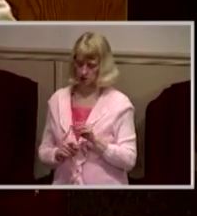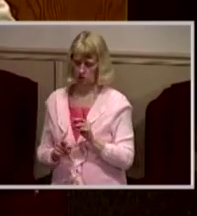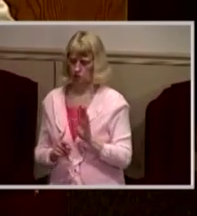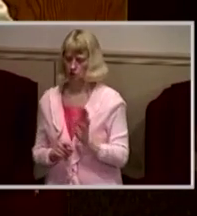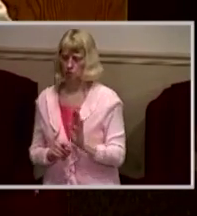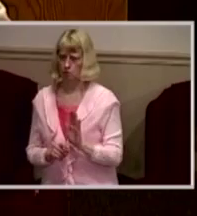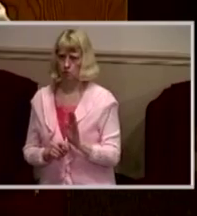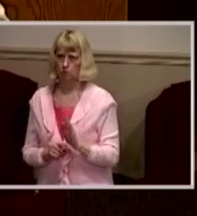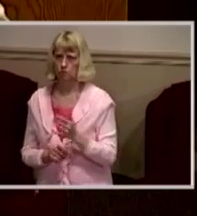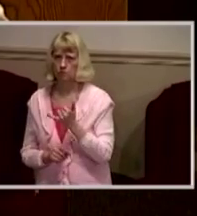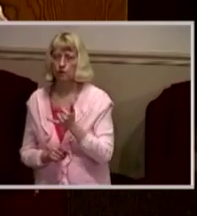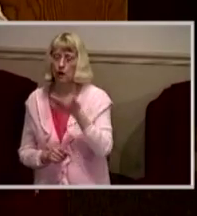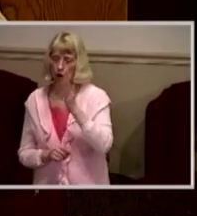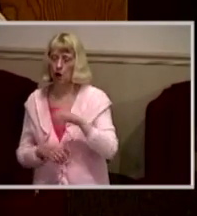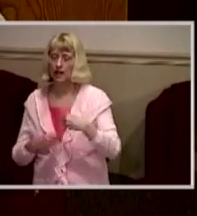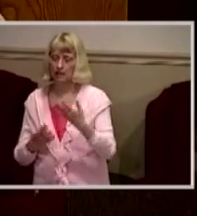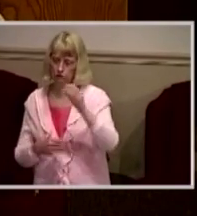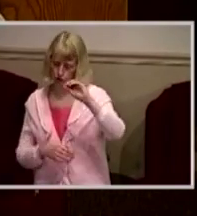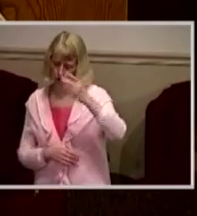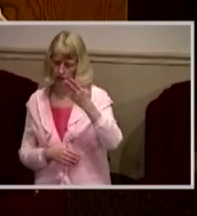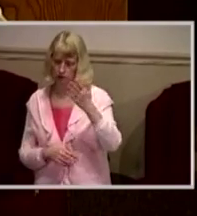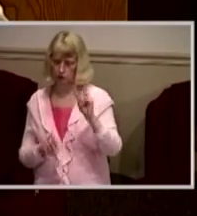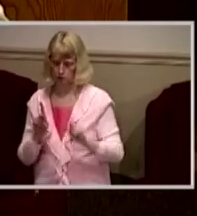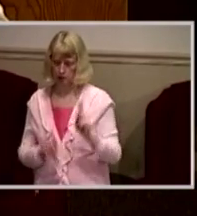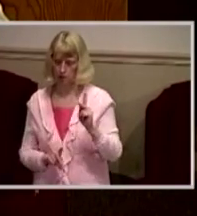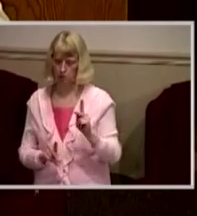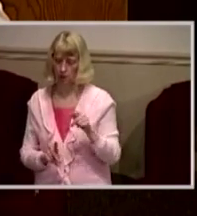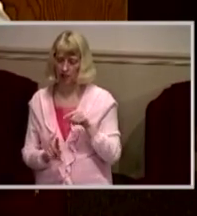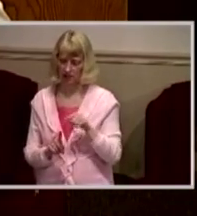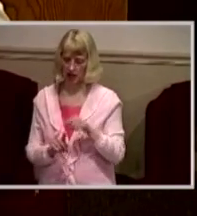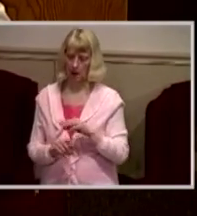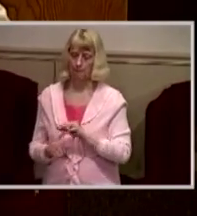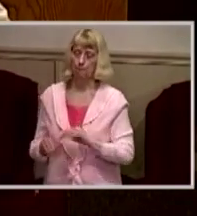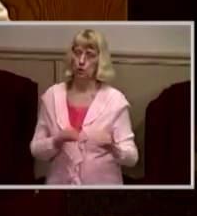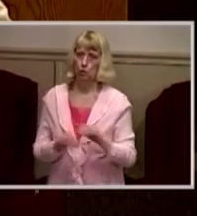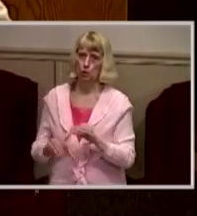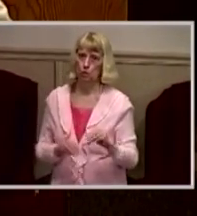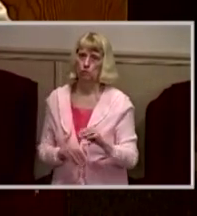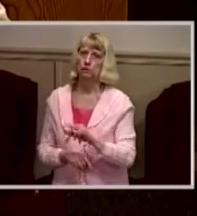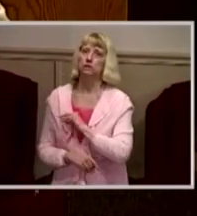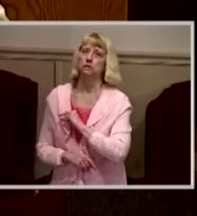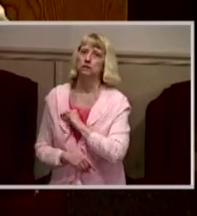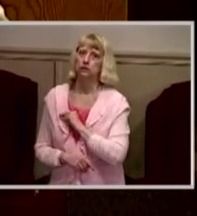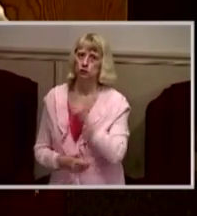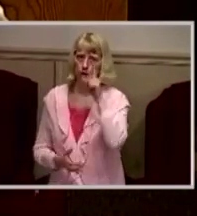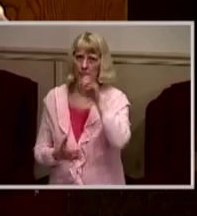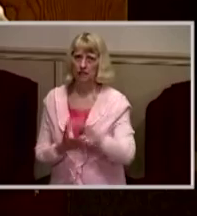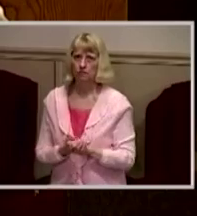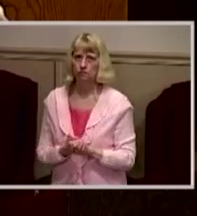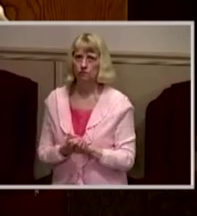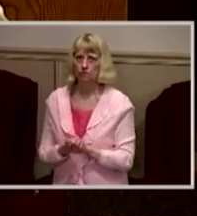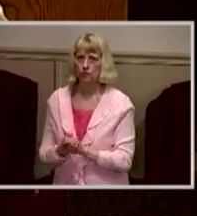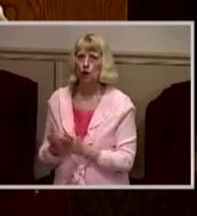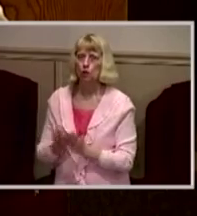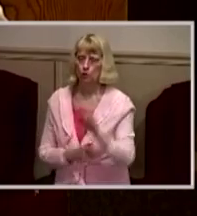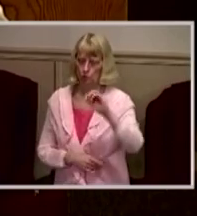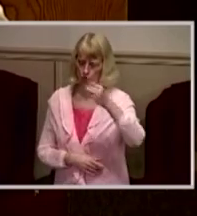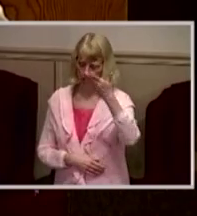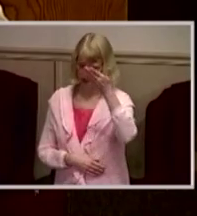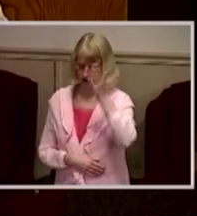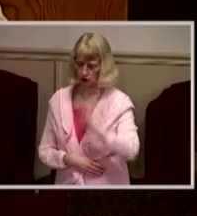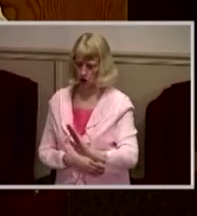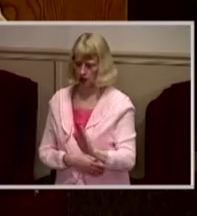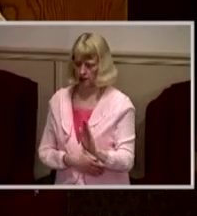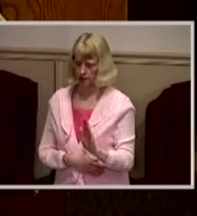reply, "God gives grace to men by which they are moved to believe. It is through the grace of